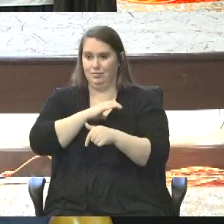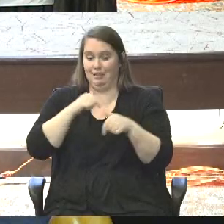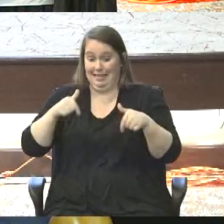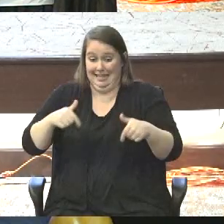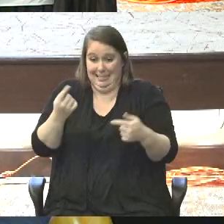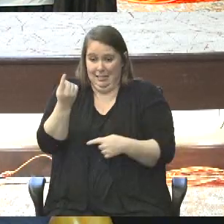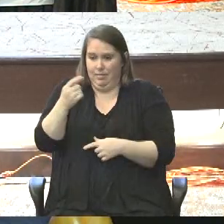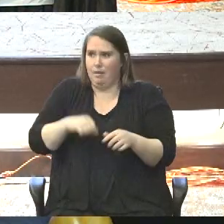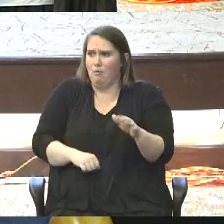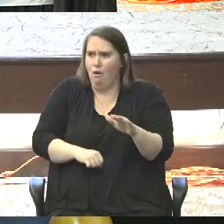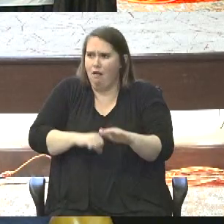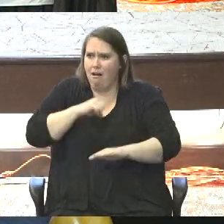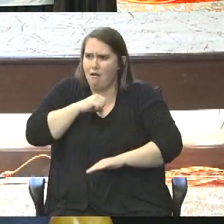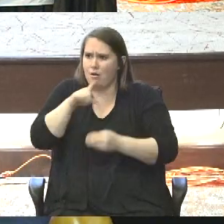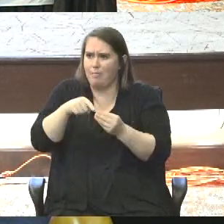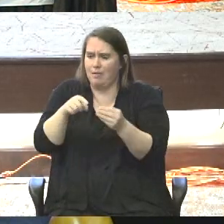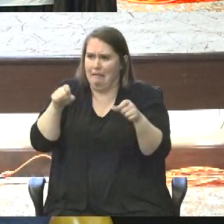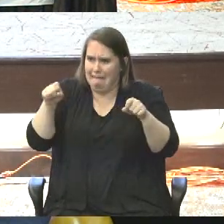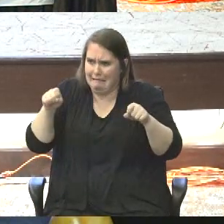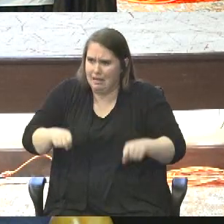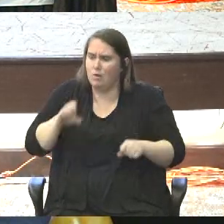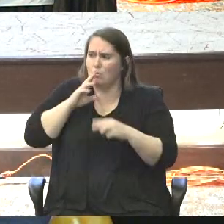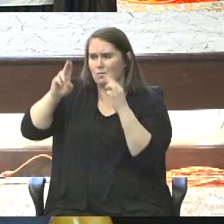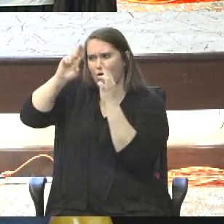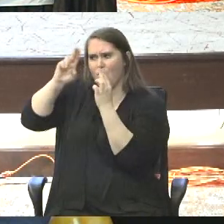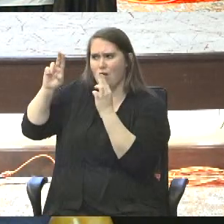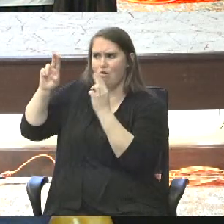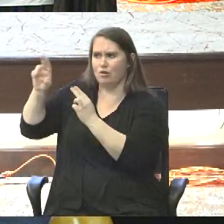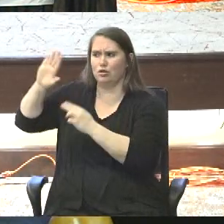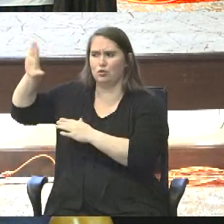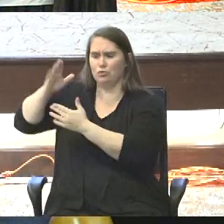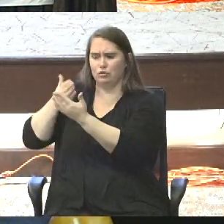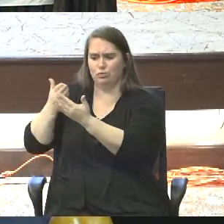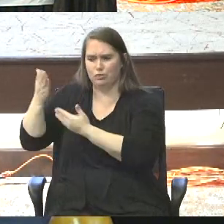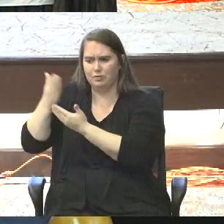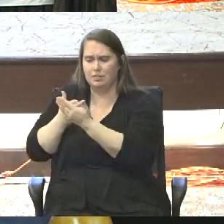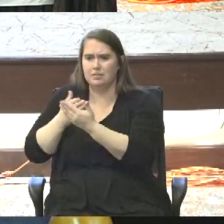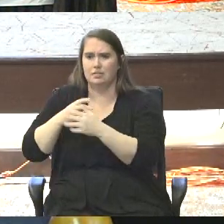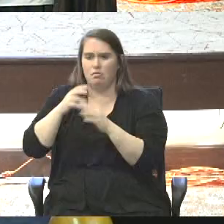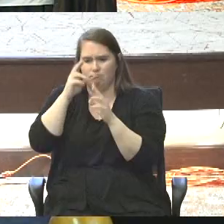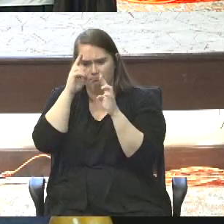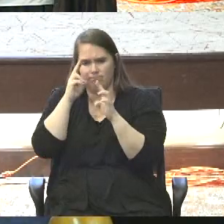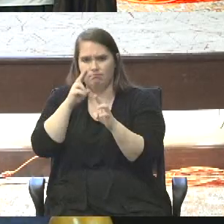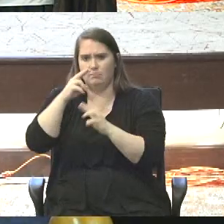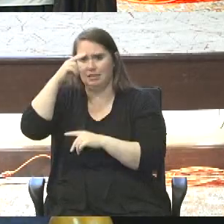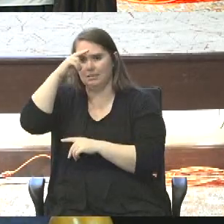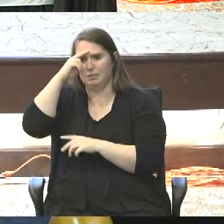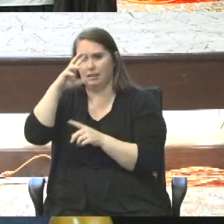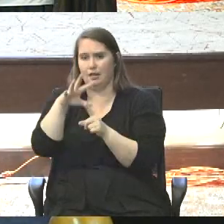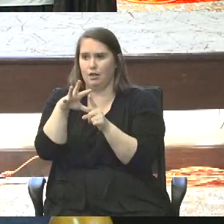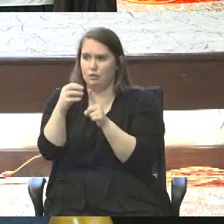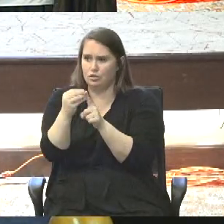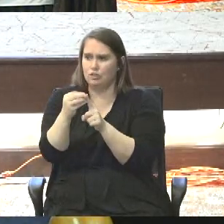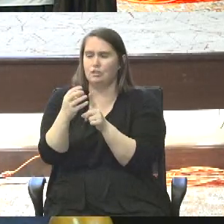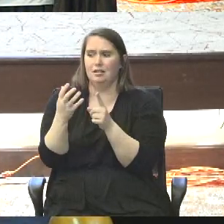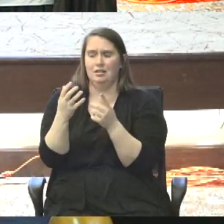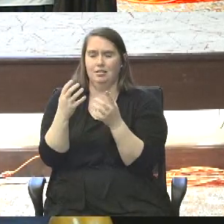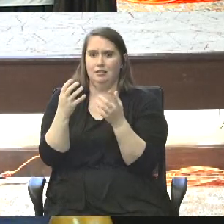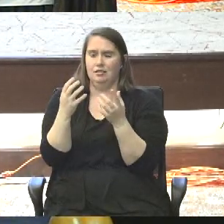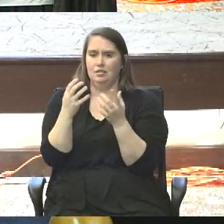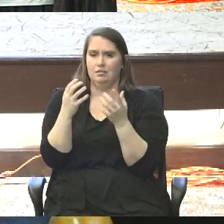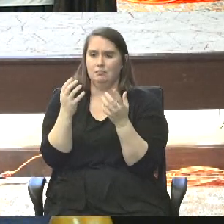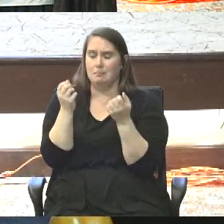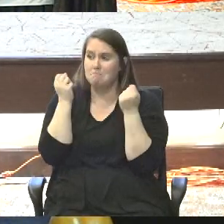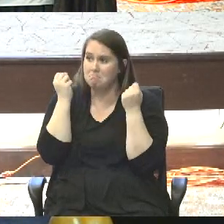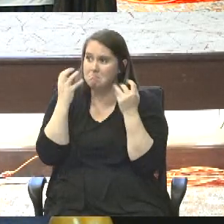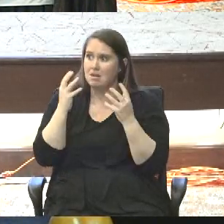that will honor your service and the heritage of our Hispanic community and be something that is so sought after for young families and